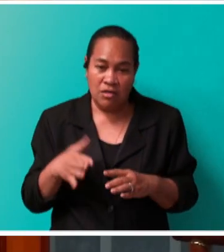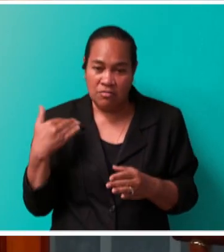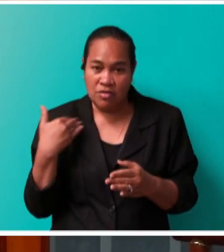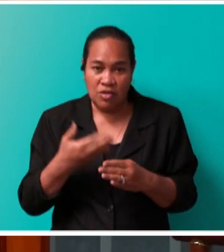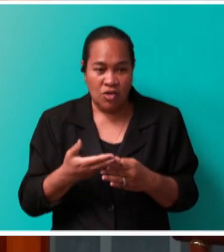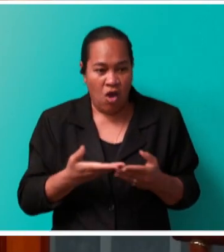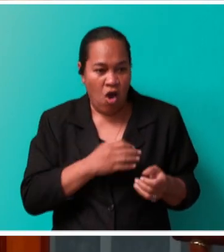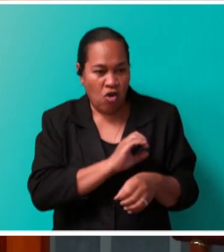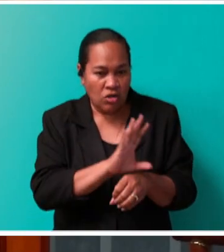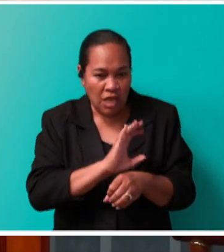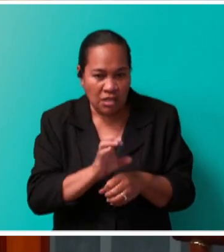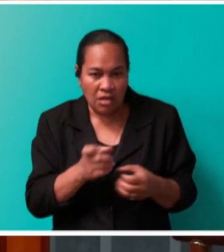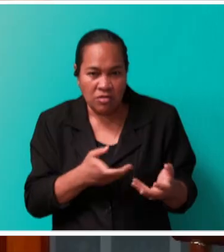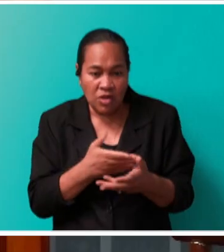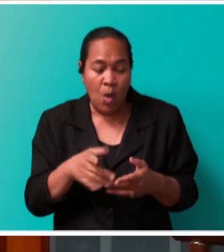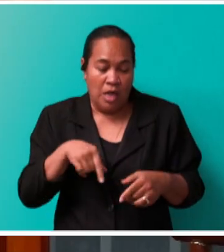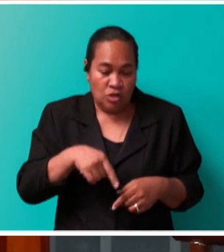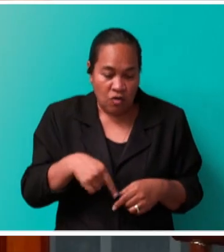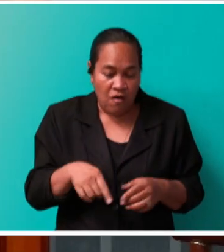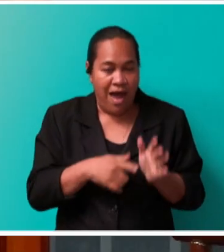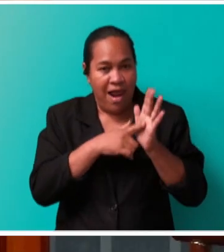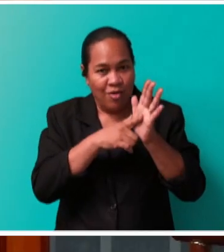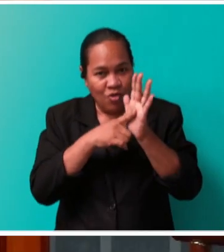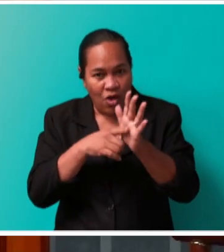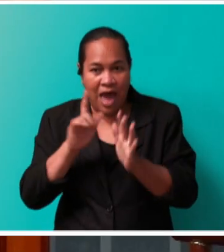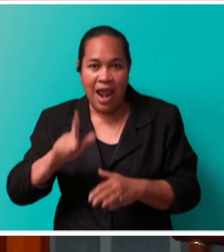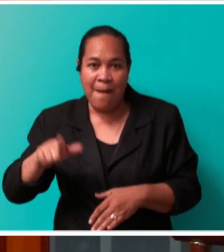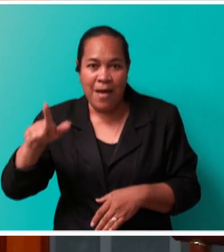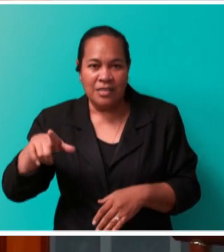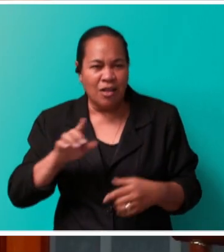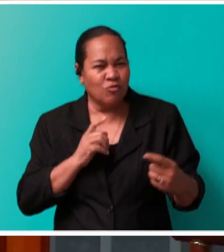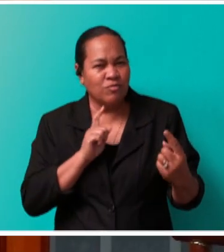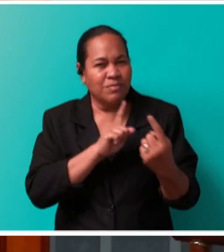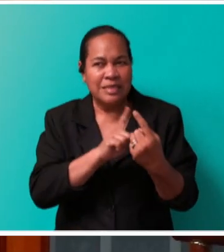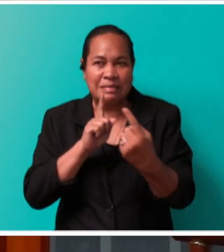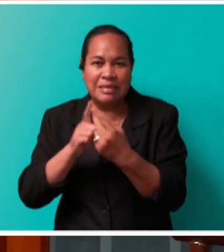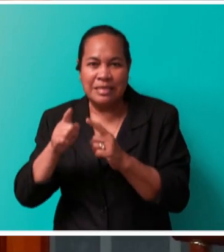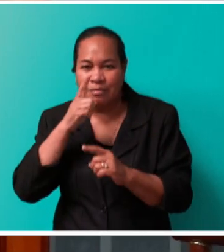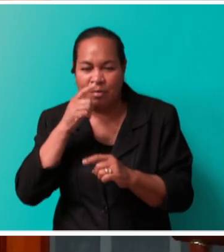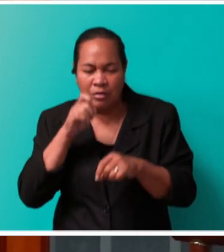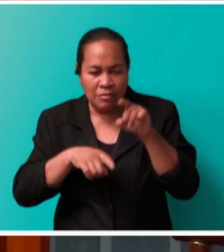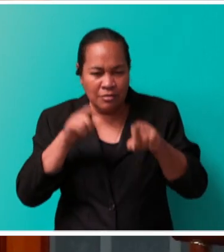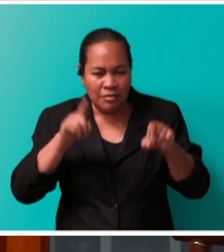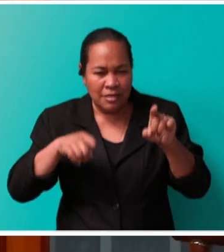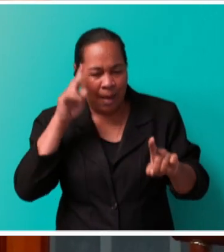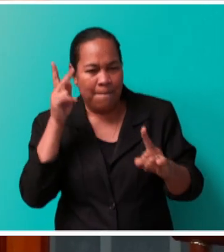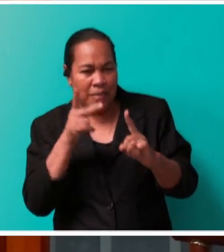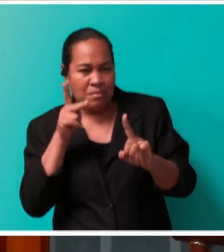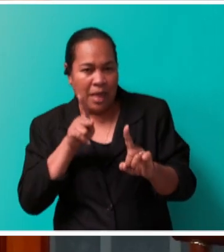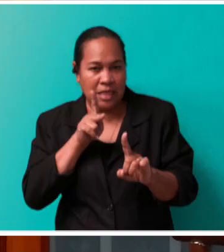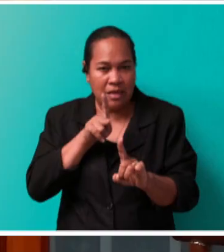in 3 major centers, Suva, Lautoka, and Lambasa, to gather diverse perspectives from our